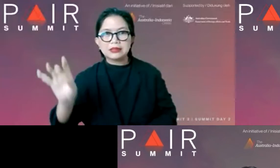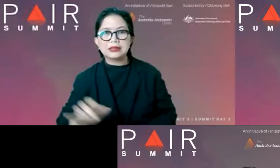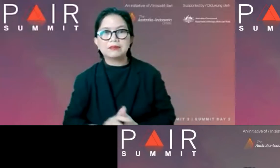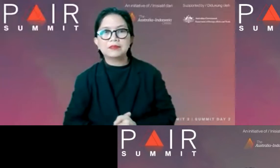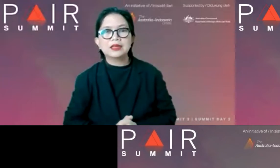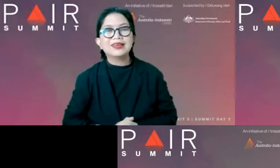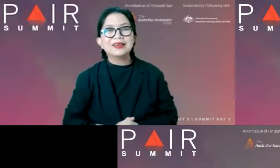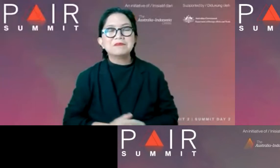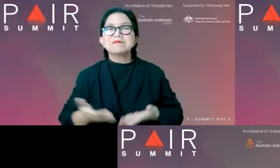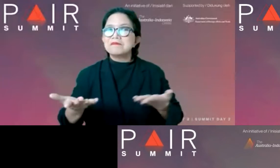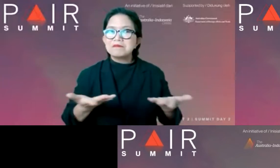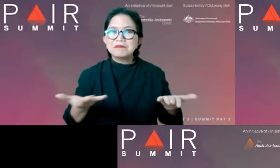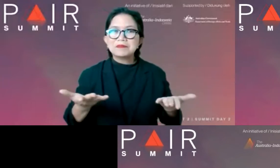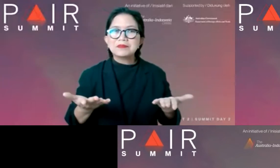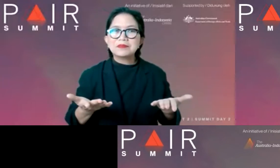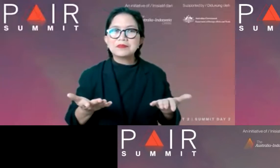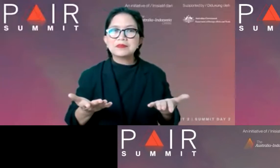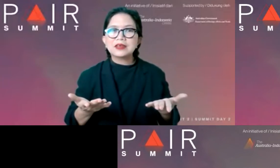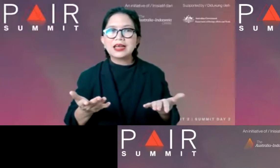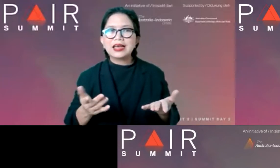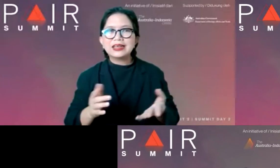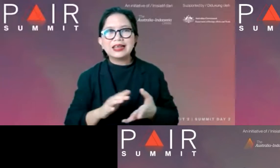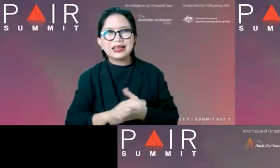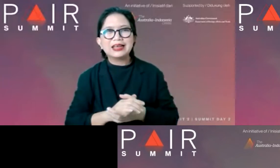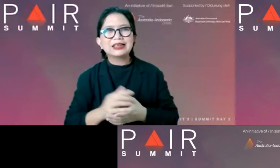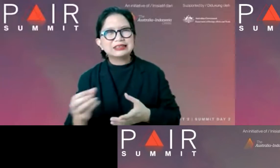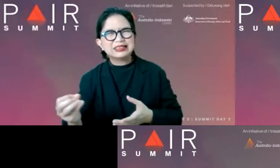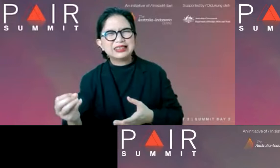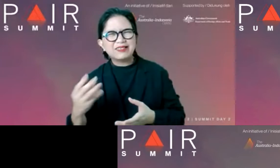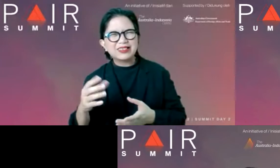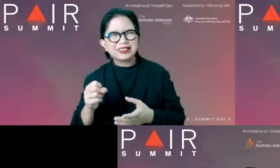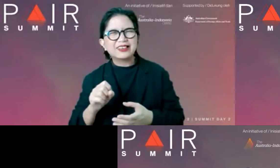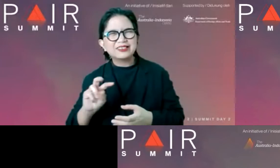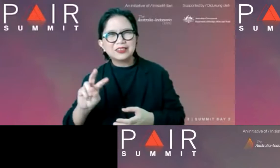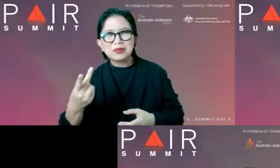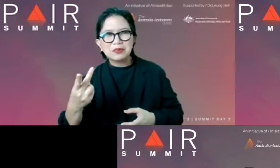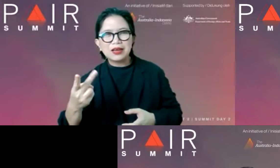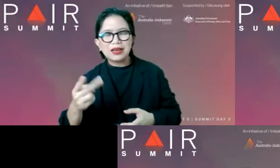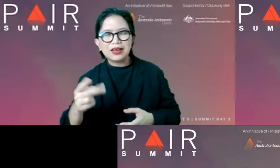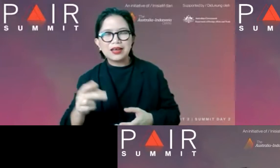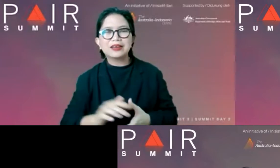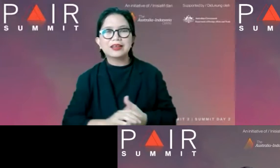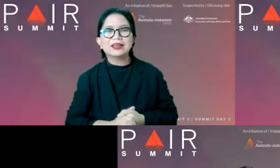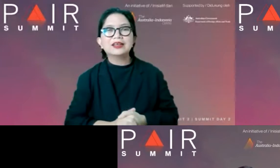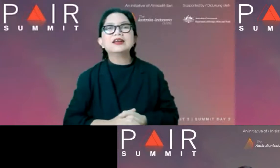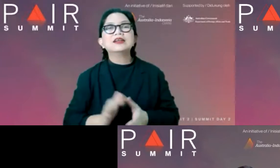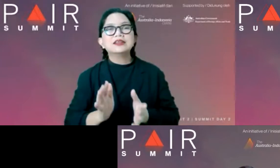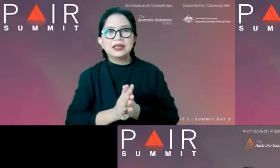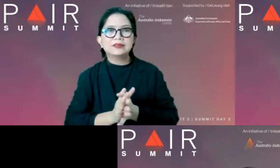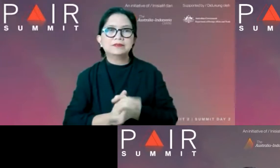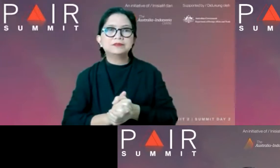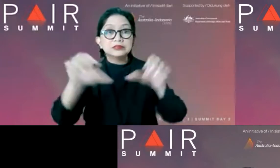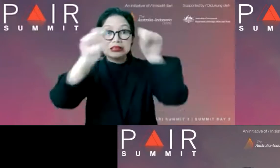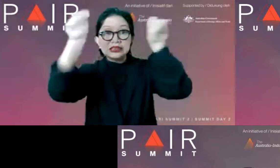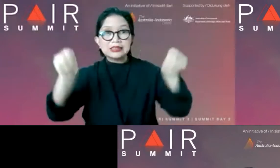change, right? We like the way we do things, we like the system we not usually do or use, every day in our